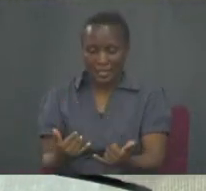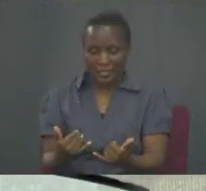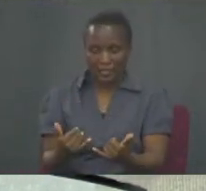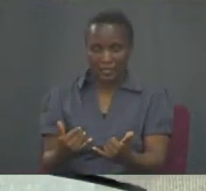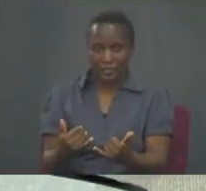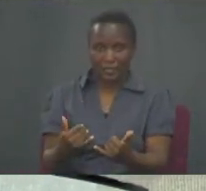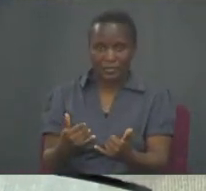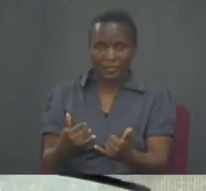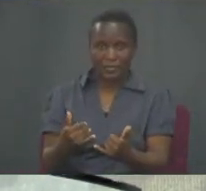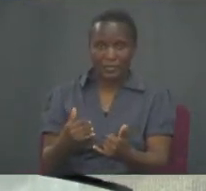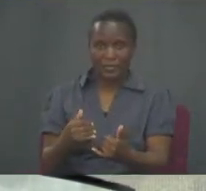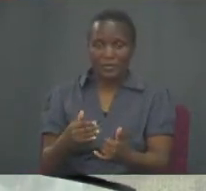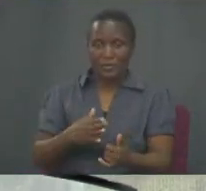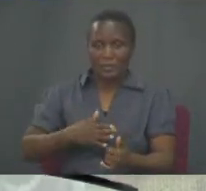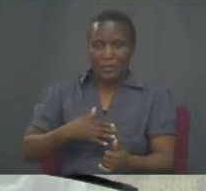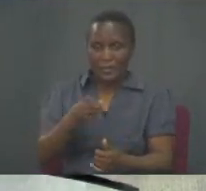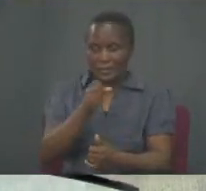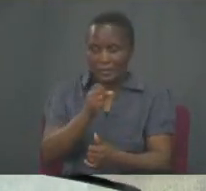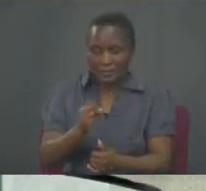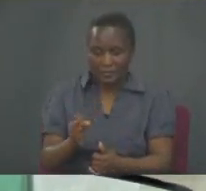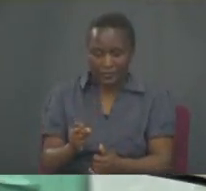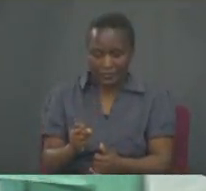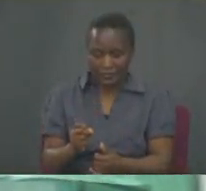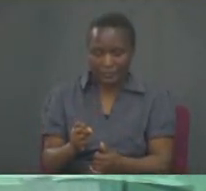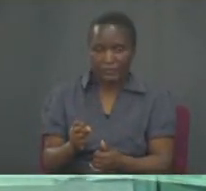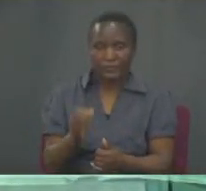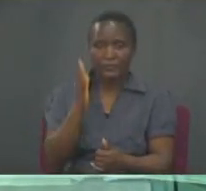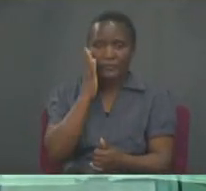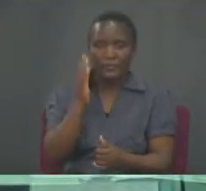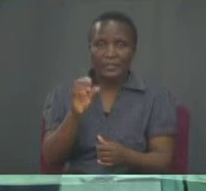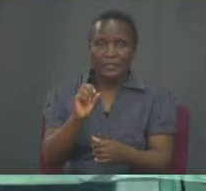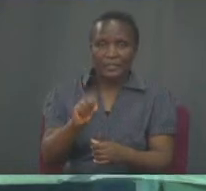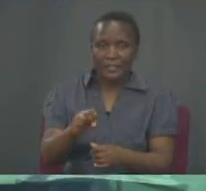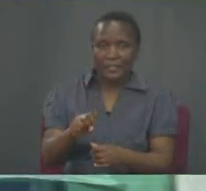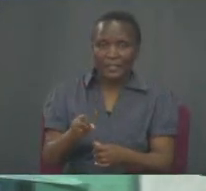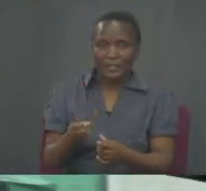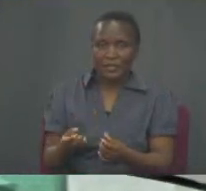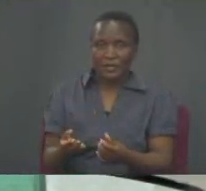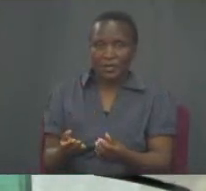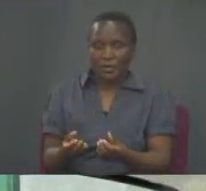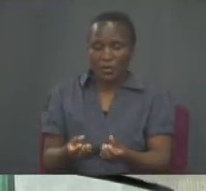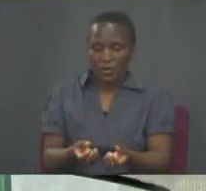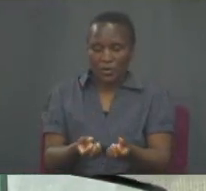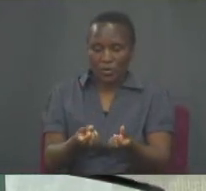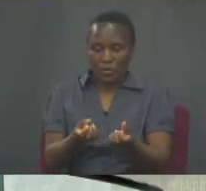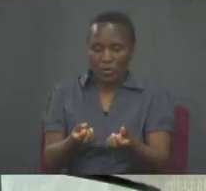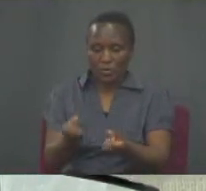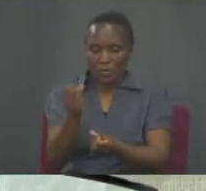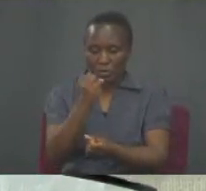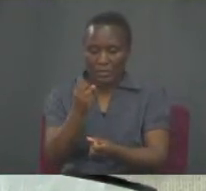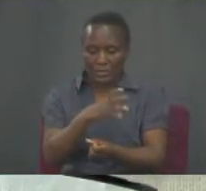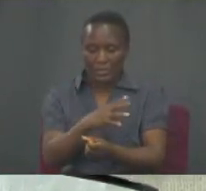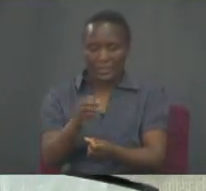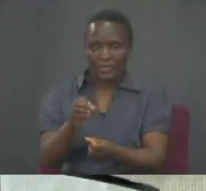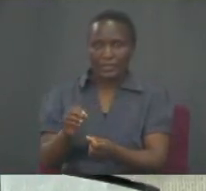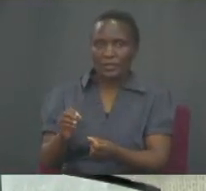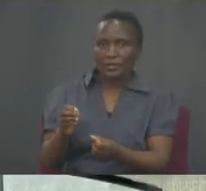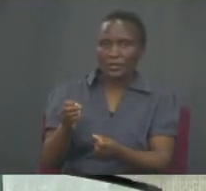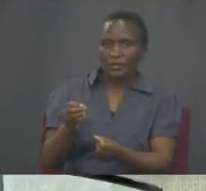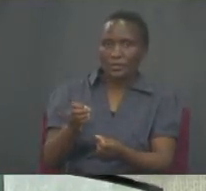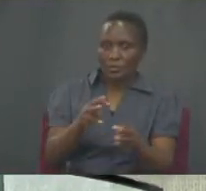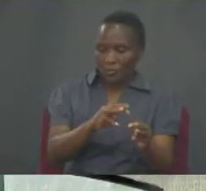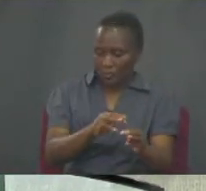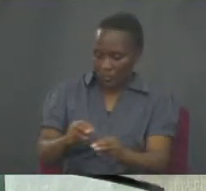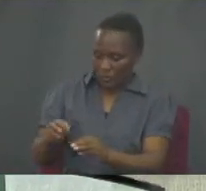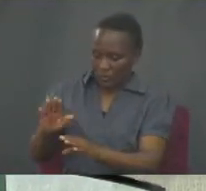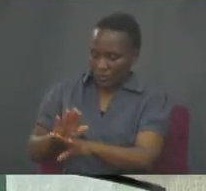pot is cold, she can afford to hold it and put it on the ground. That is what sin does to your heart. You keep